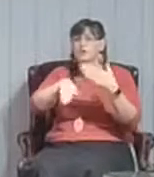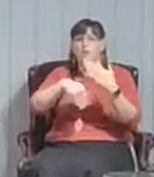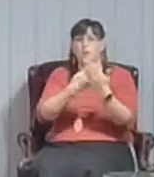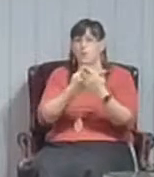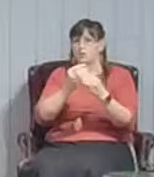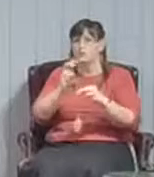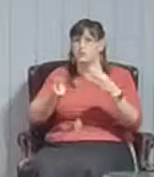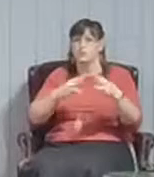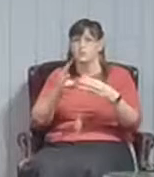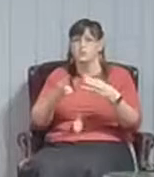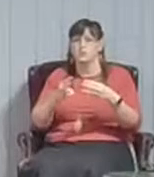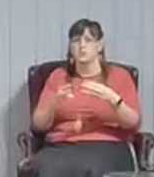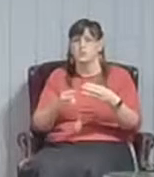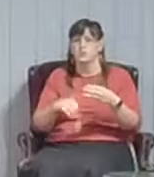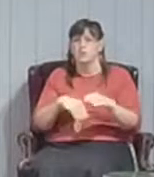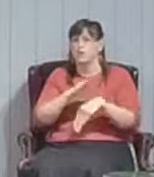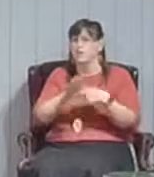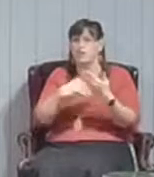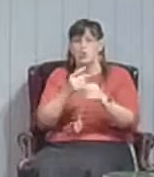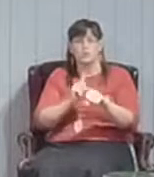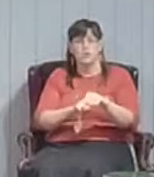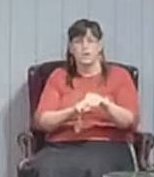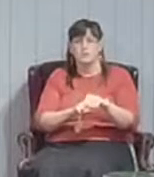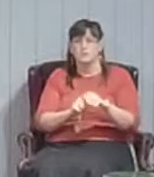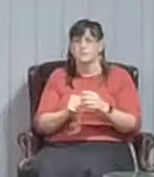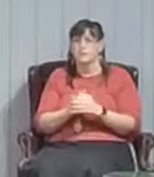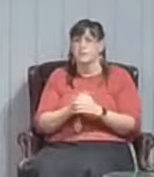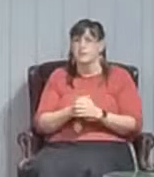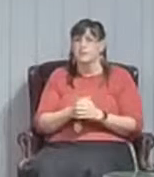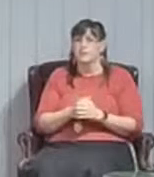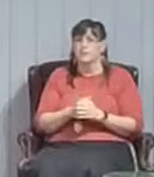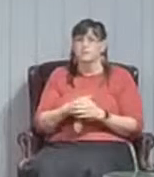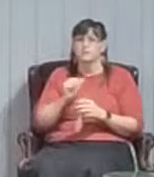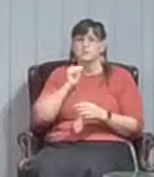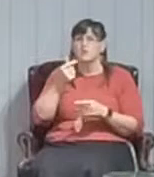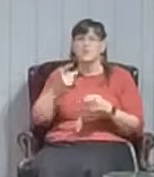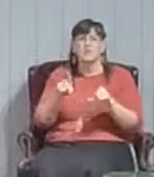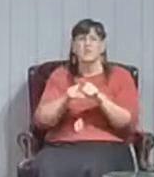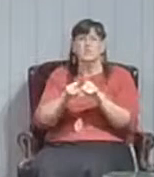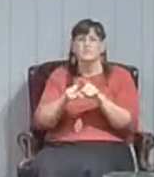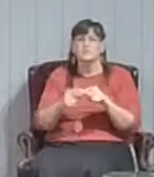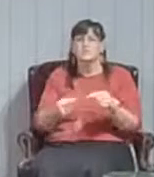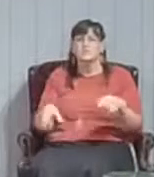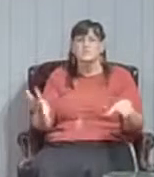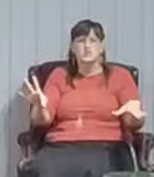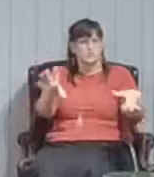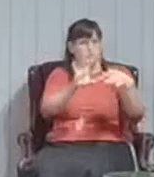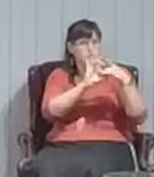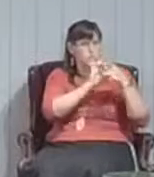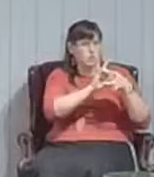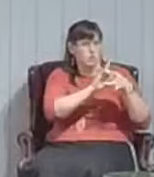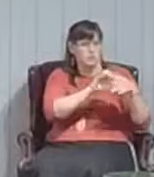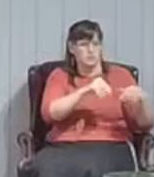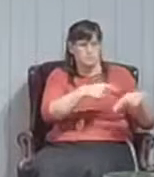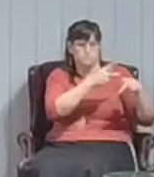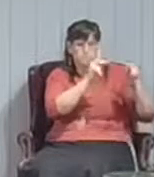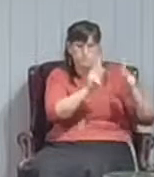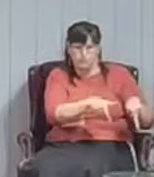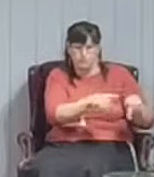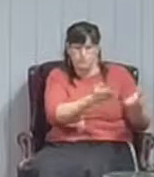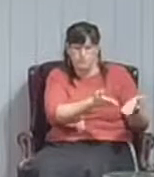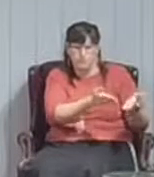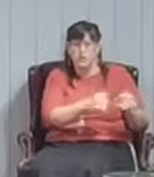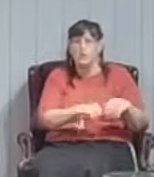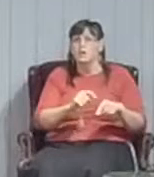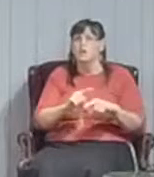world at any time he wishes to do so. It's not like he's locked into one place and he can't be everywhere at once, but he's